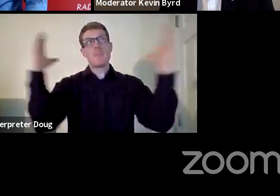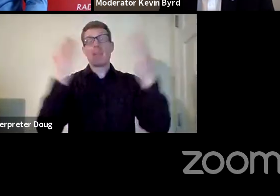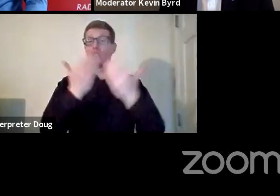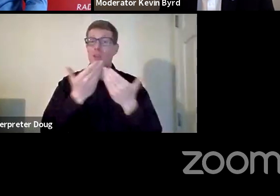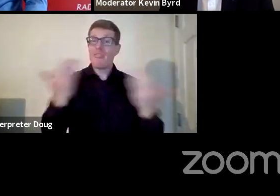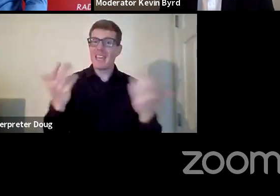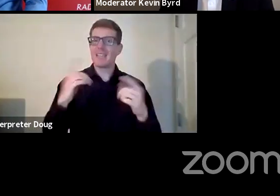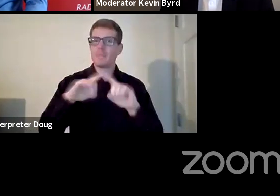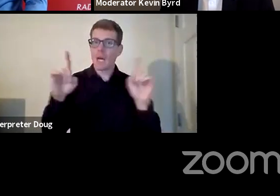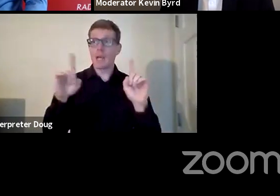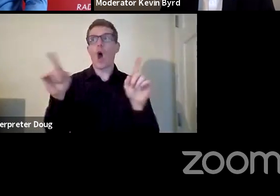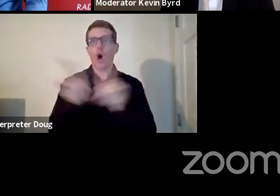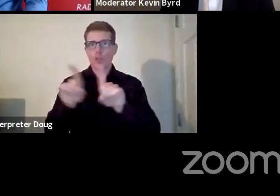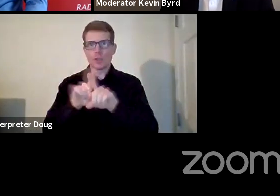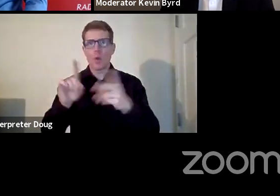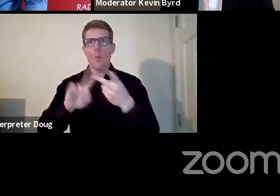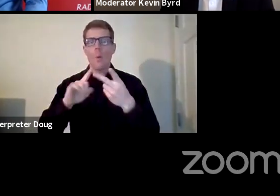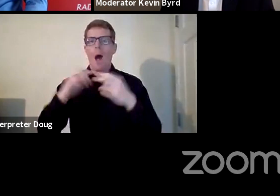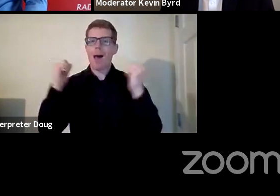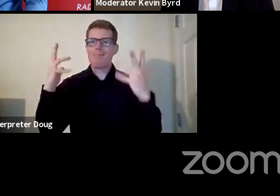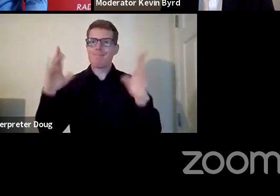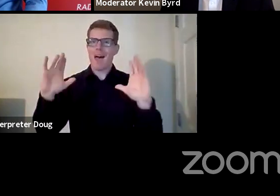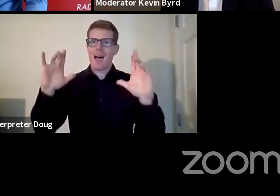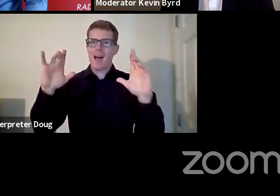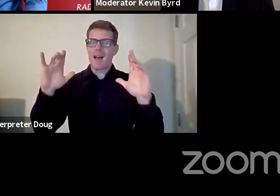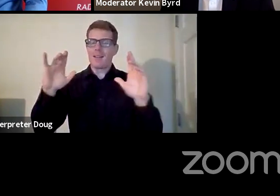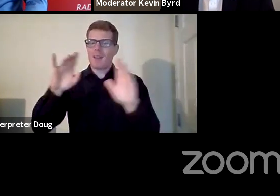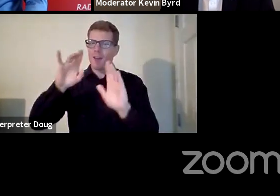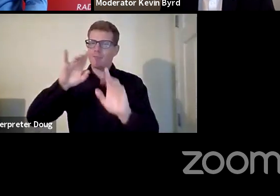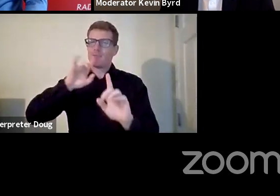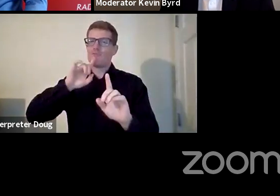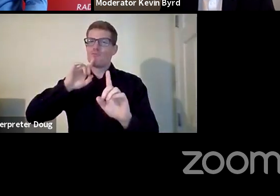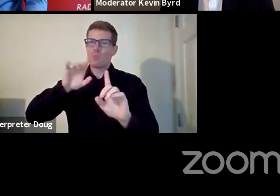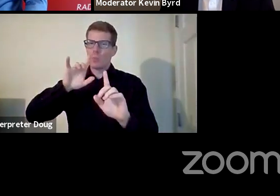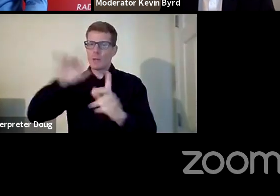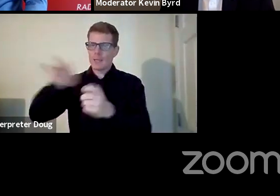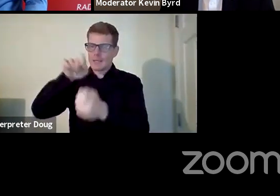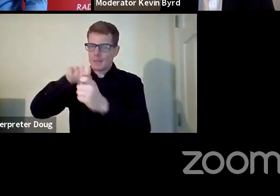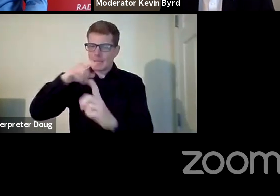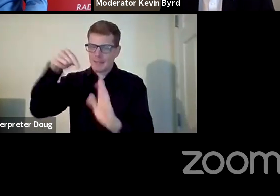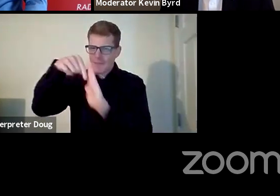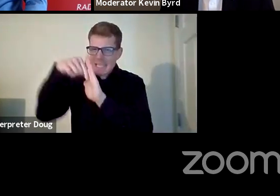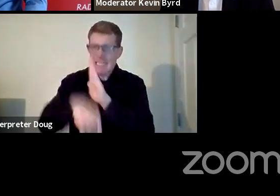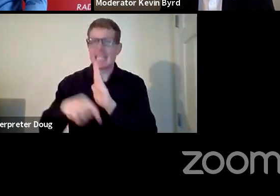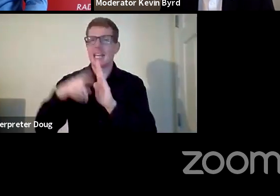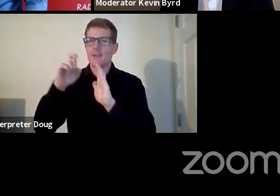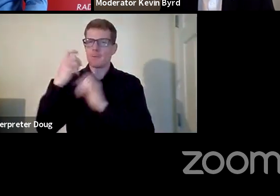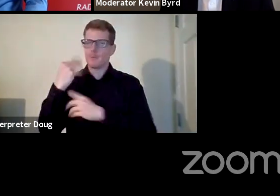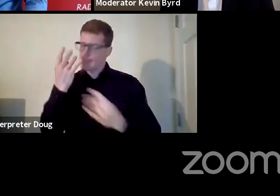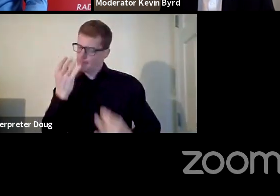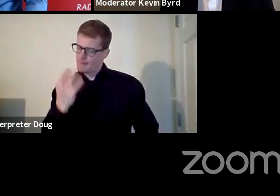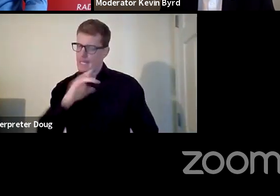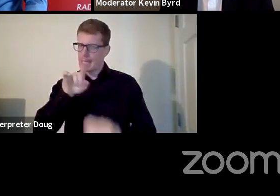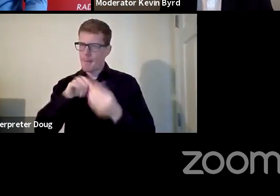little details that you have to get down and think about, because we want to